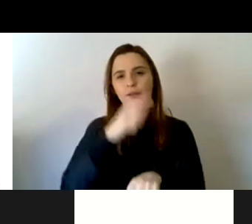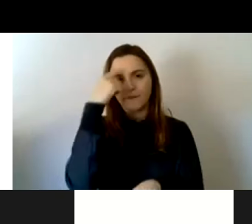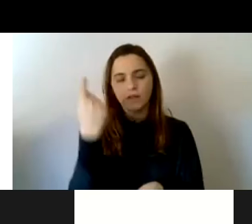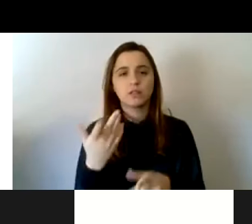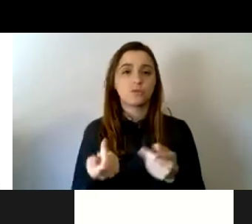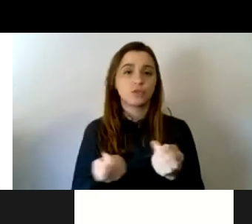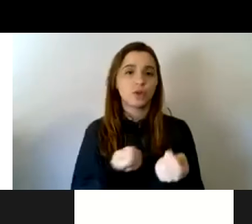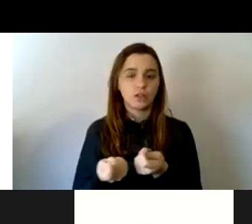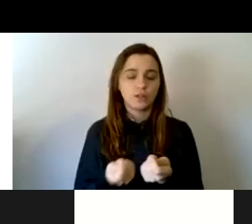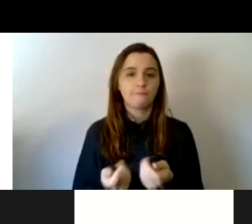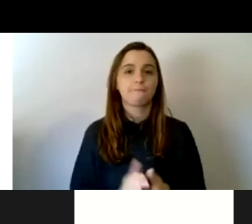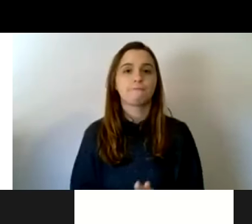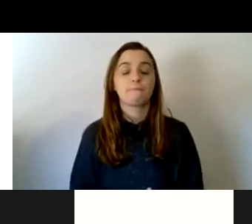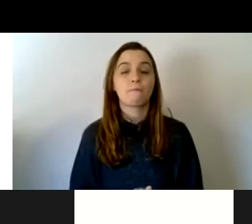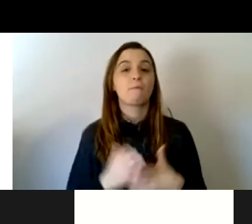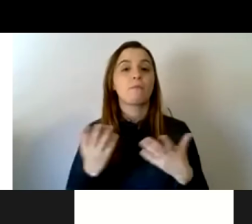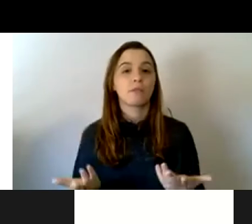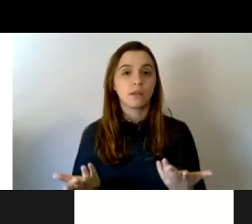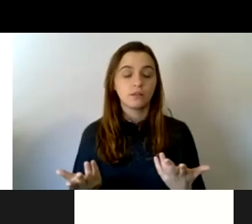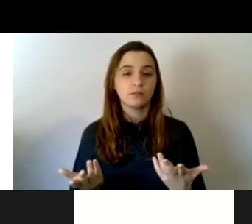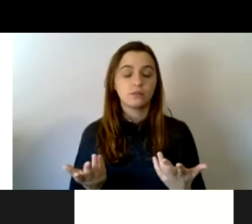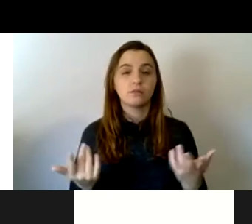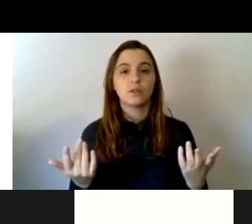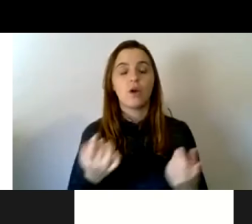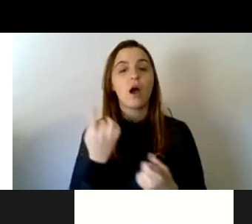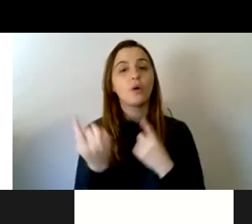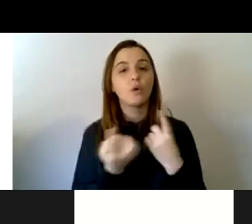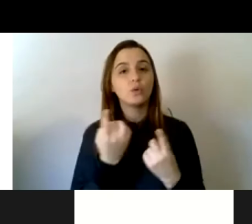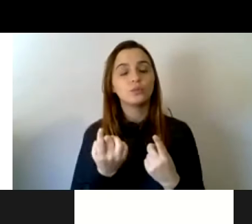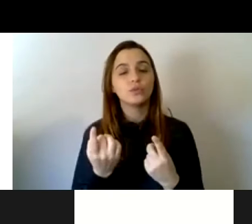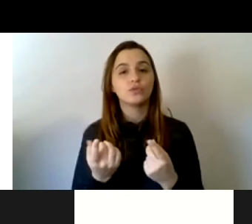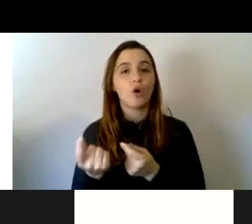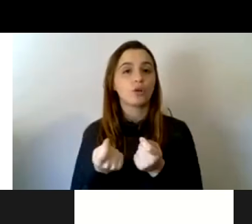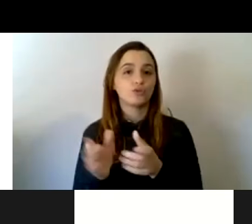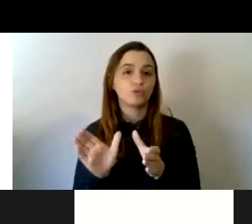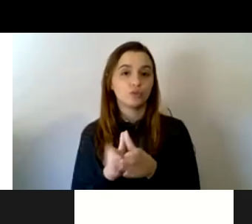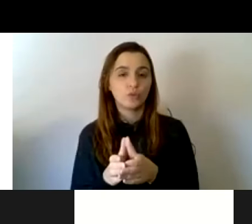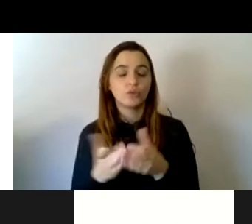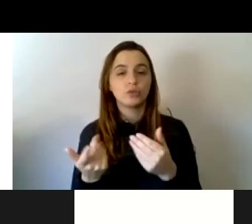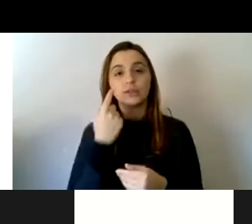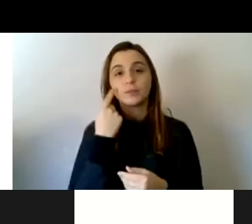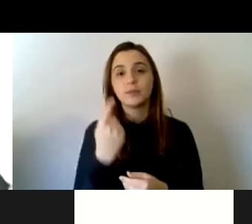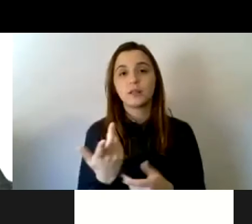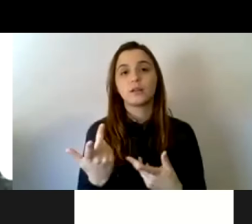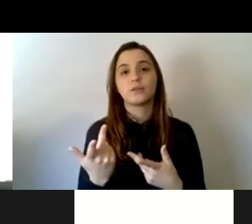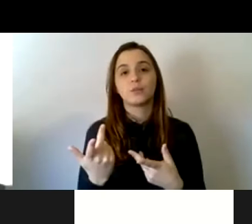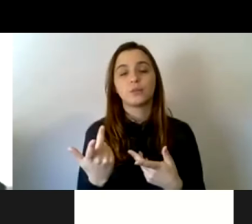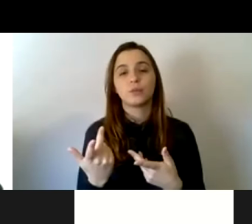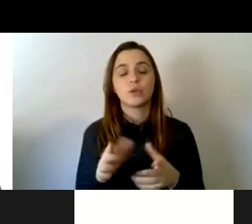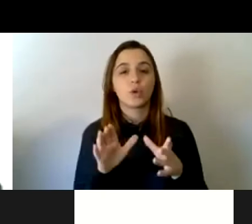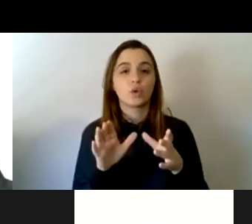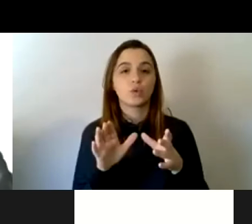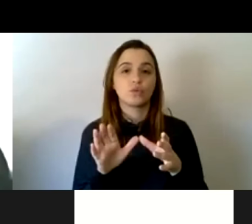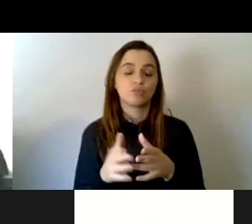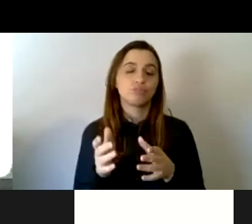So some of the organizations, especially the organization of blind people and the people